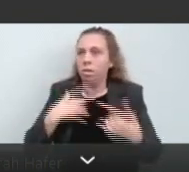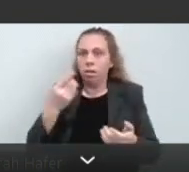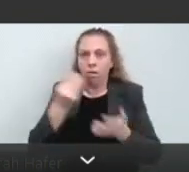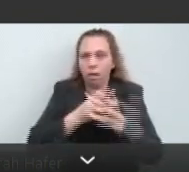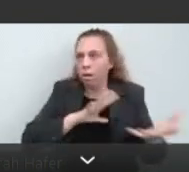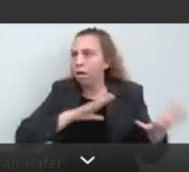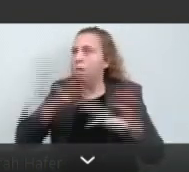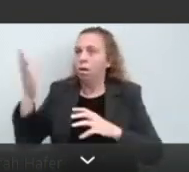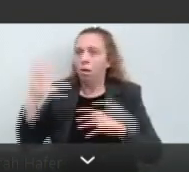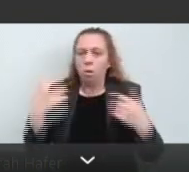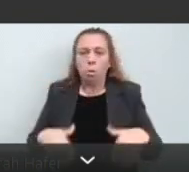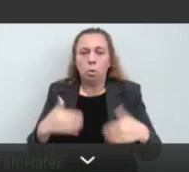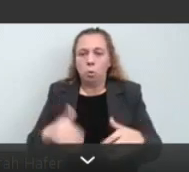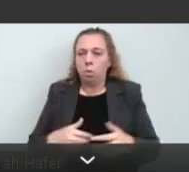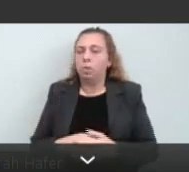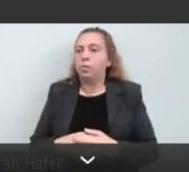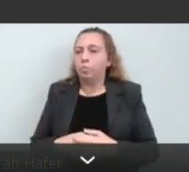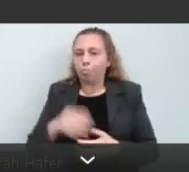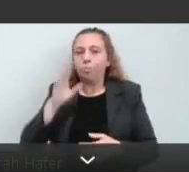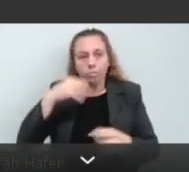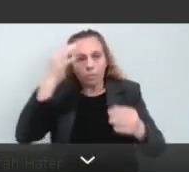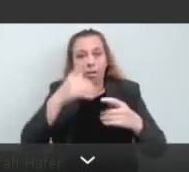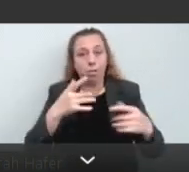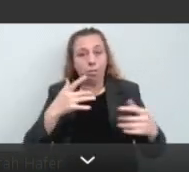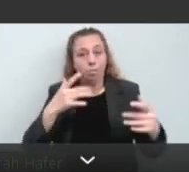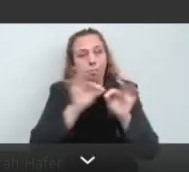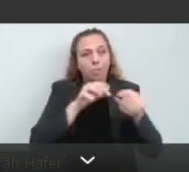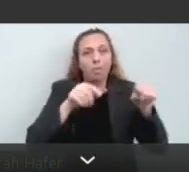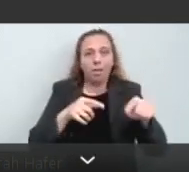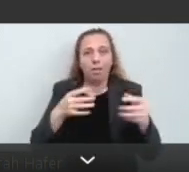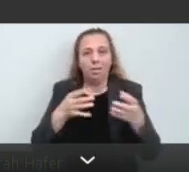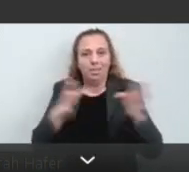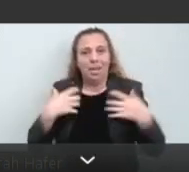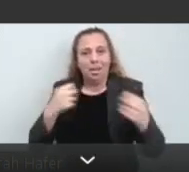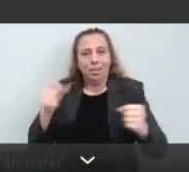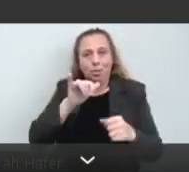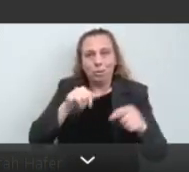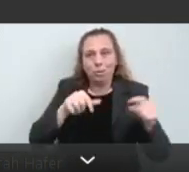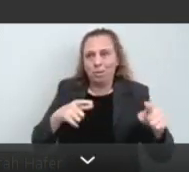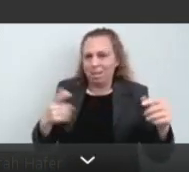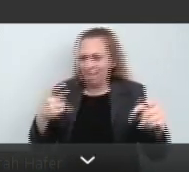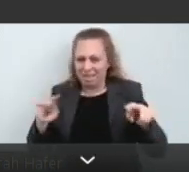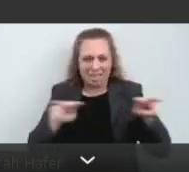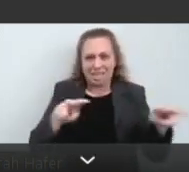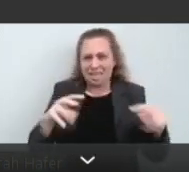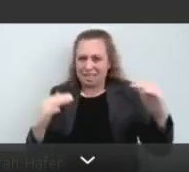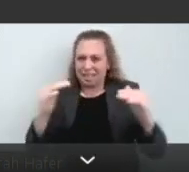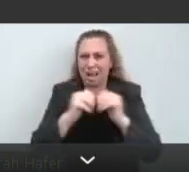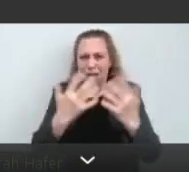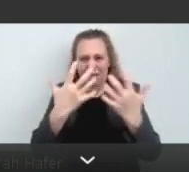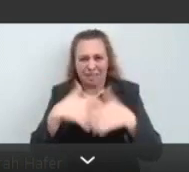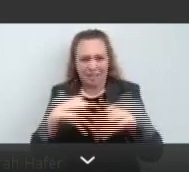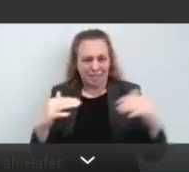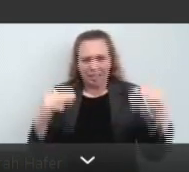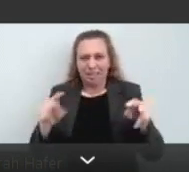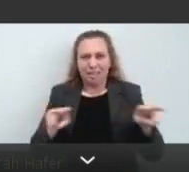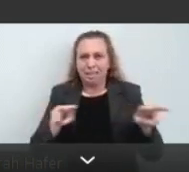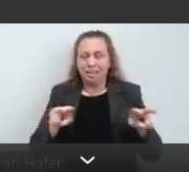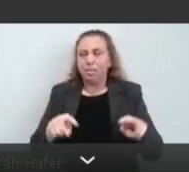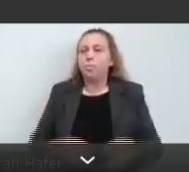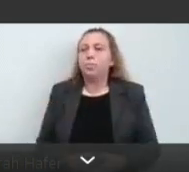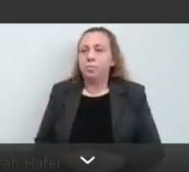about health and how this virus spreads, and especially how easily it spreads. And specifically, I would point out that we have good reason to believe